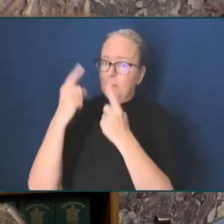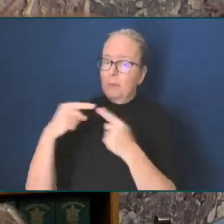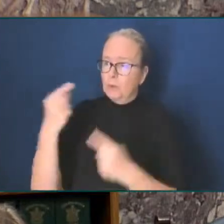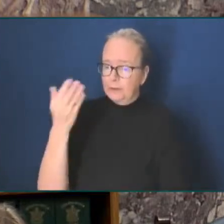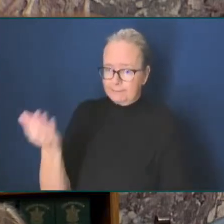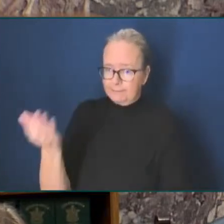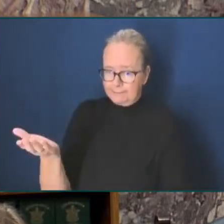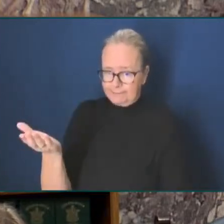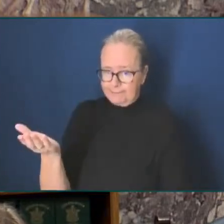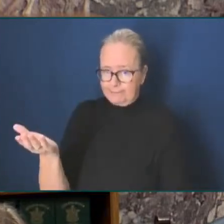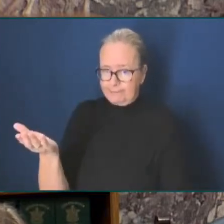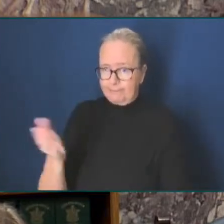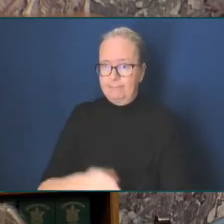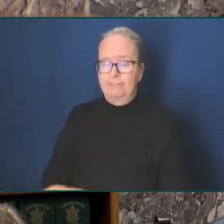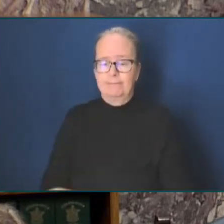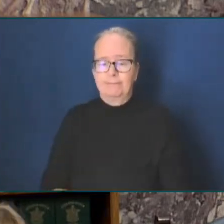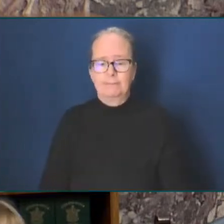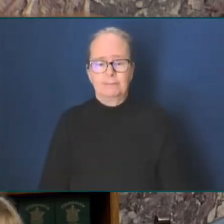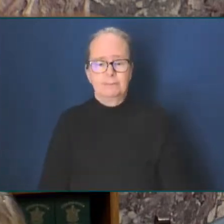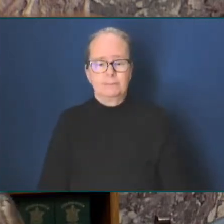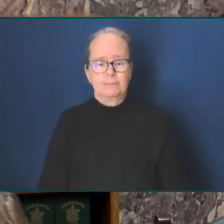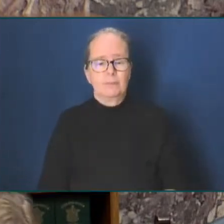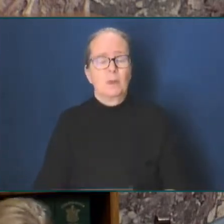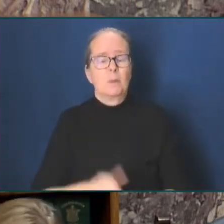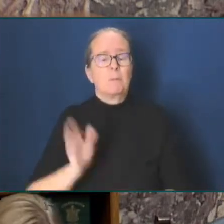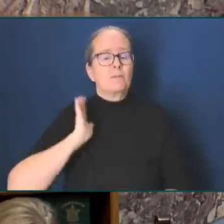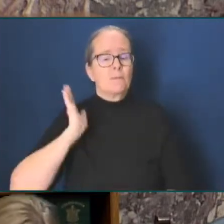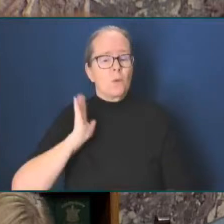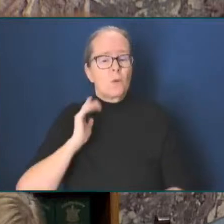health system was considered the top in the country.